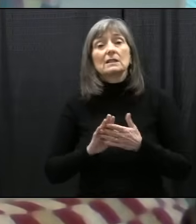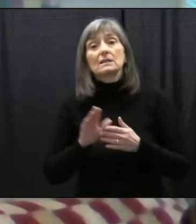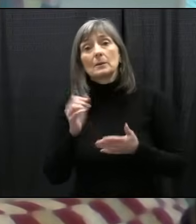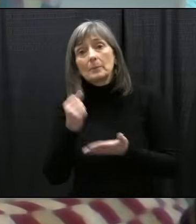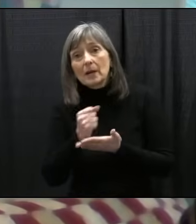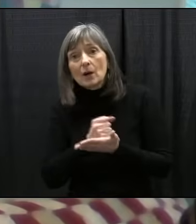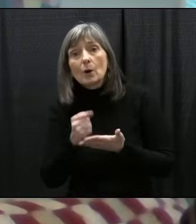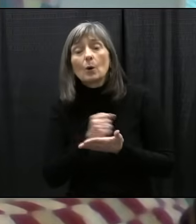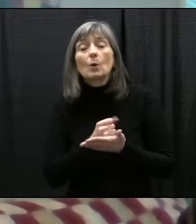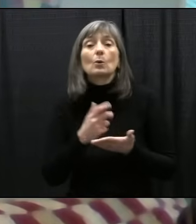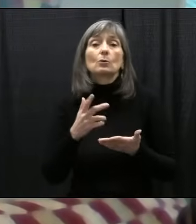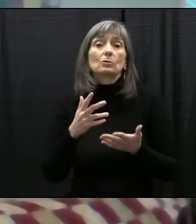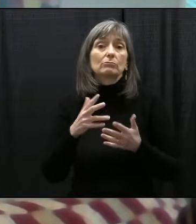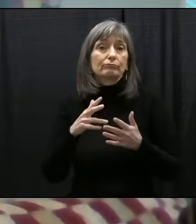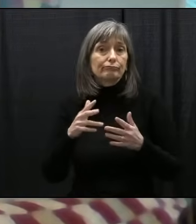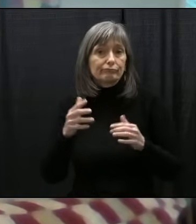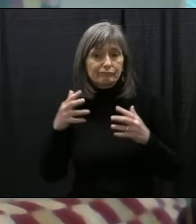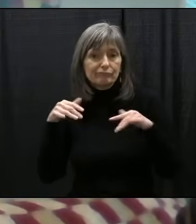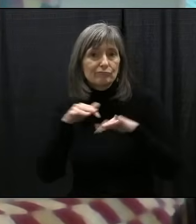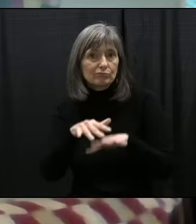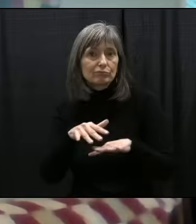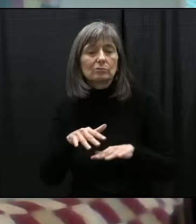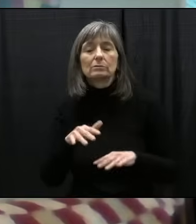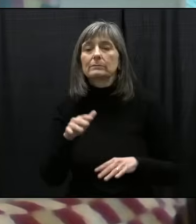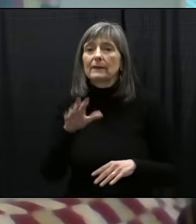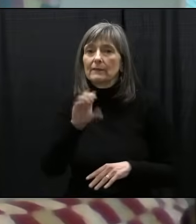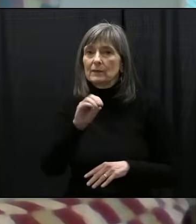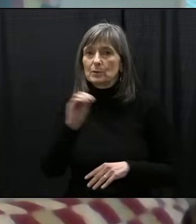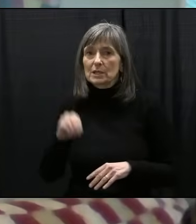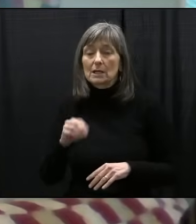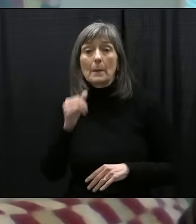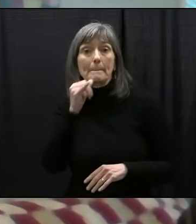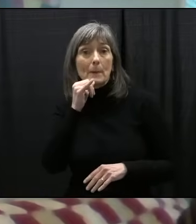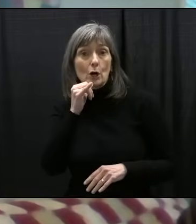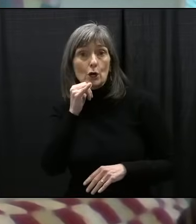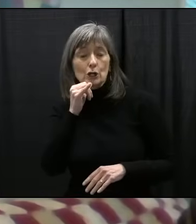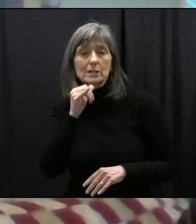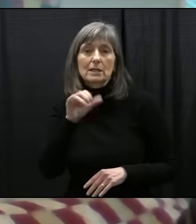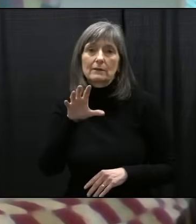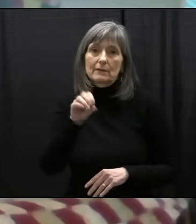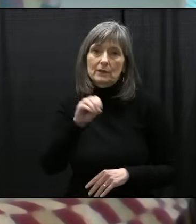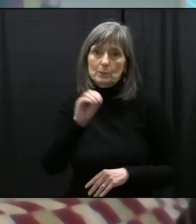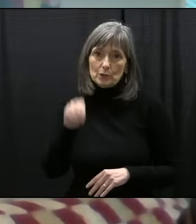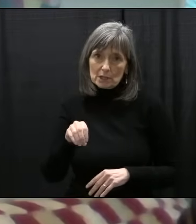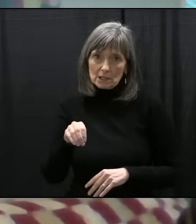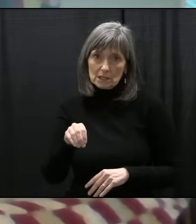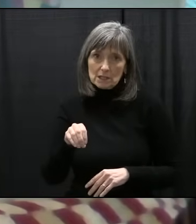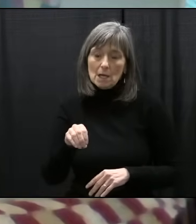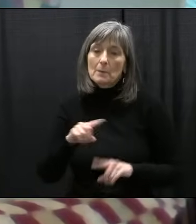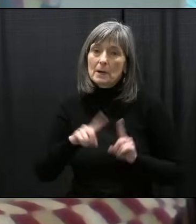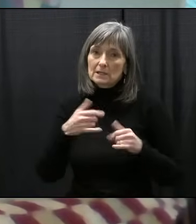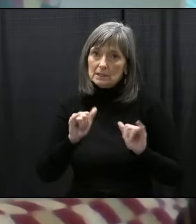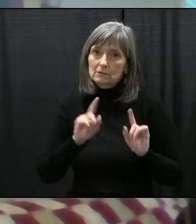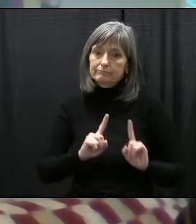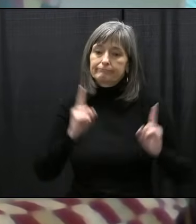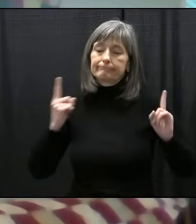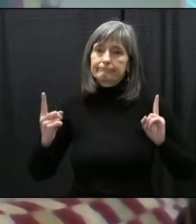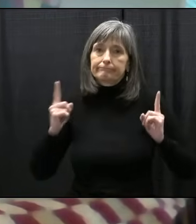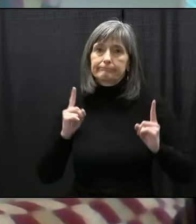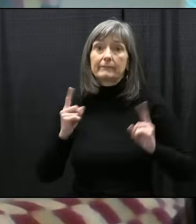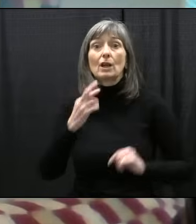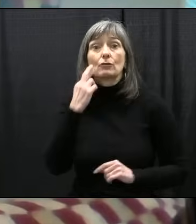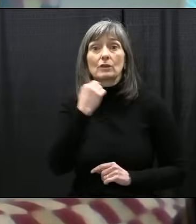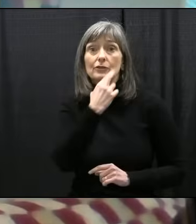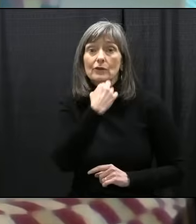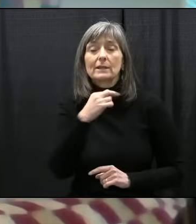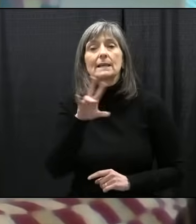50% venue capacity. Bars and lounges are limited to 50% capacity with physical distancing. Restaurants are